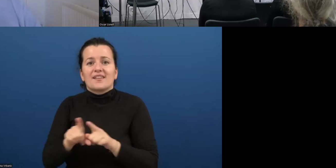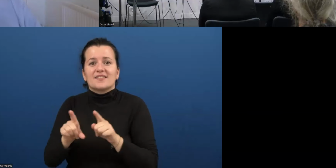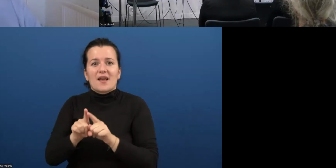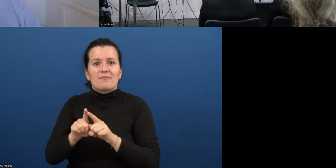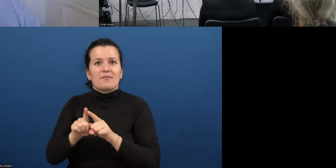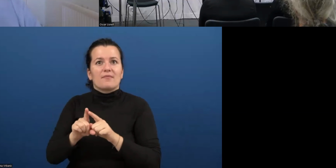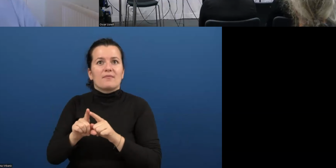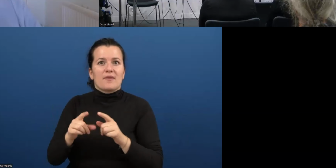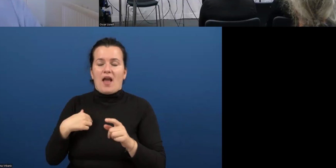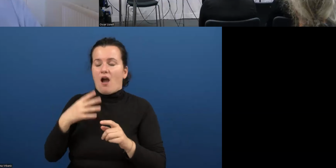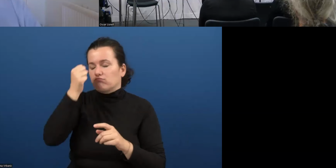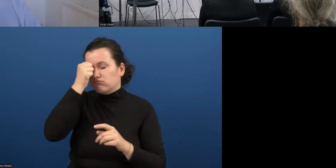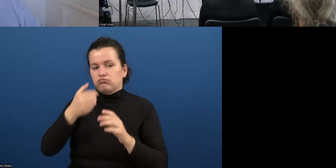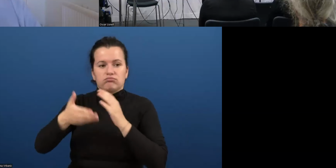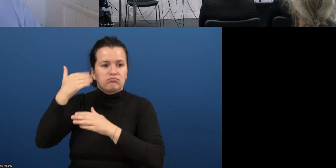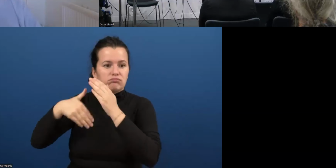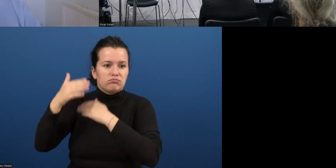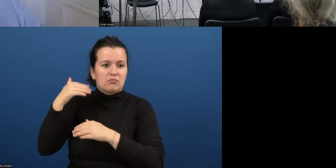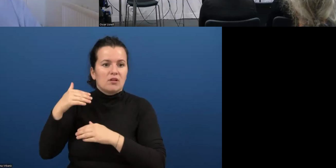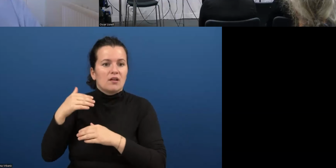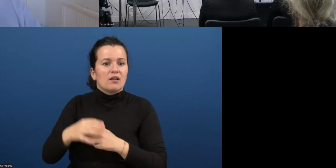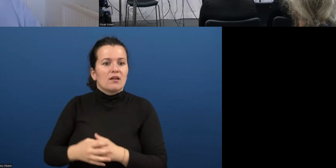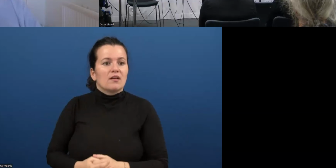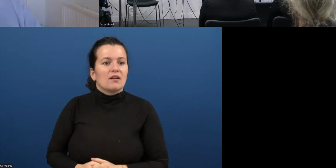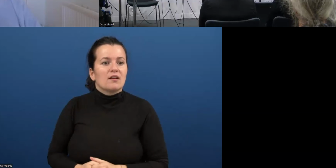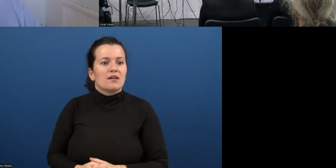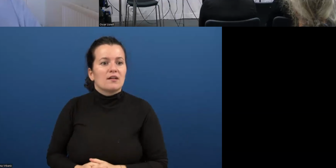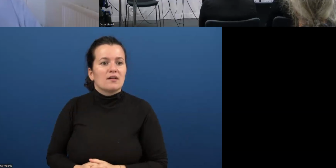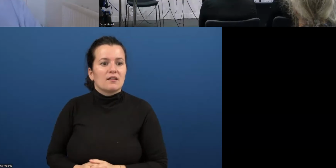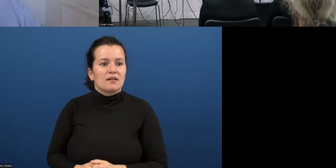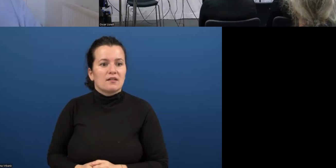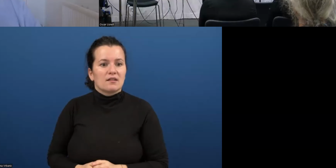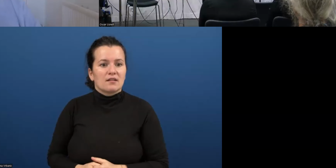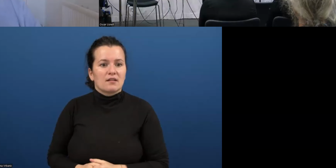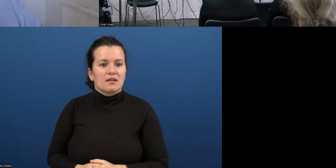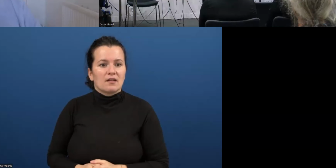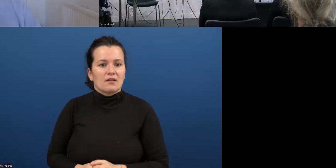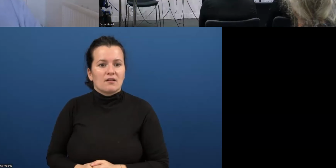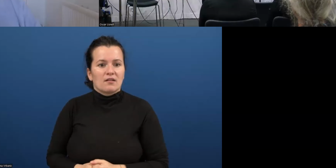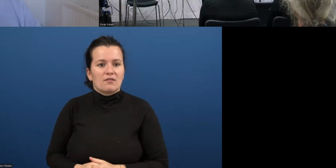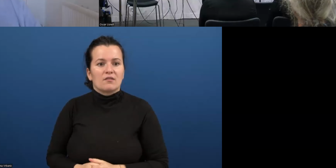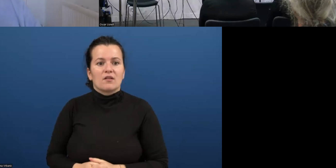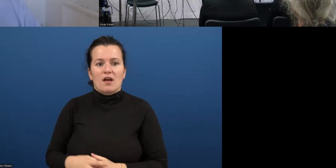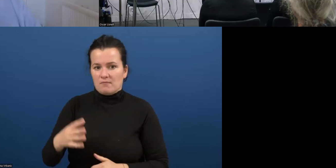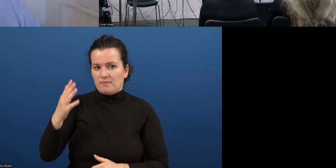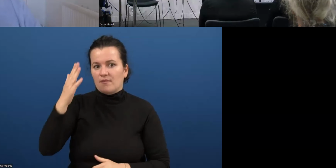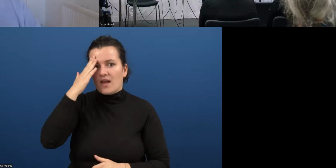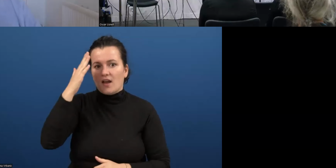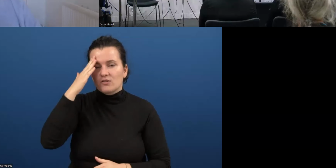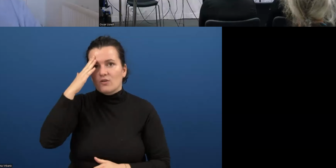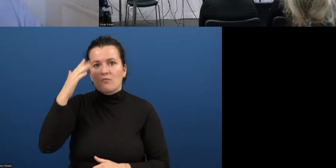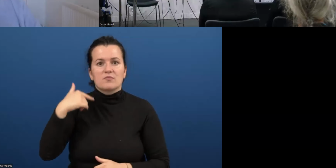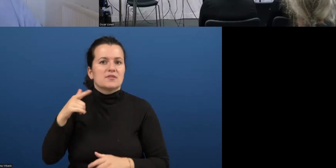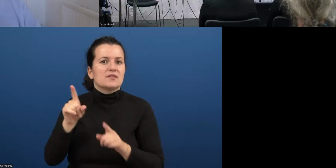wasn't far away. And if we worked at that aesthetic with our ears, we would find our way towards it. So it's that process